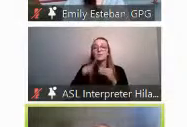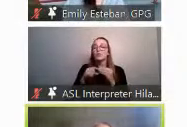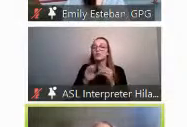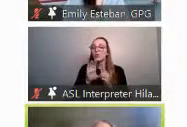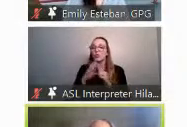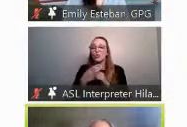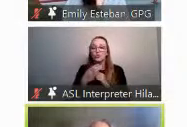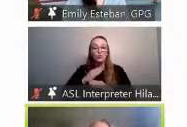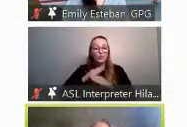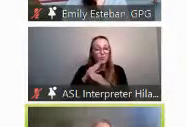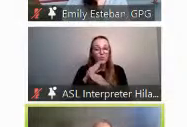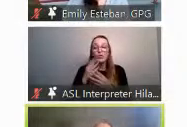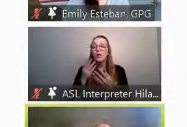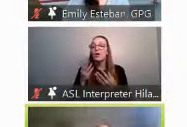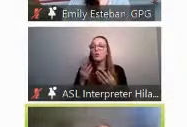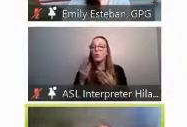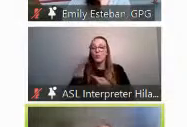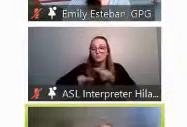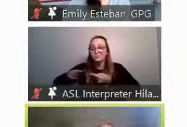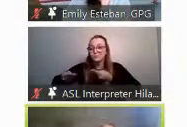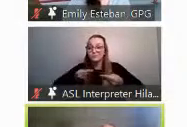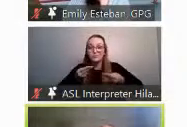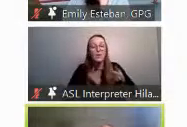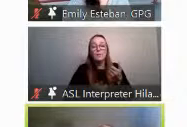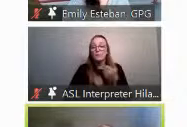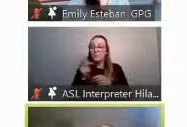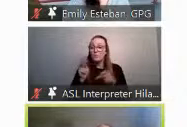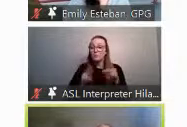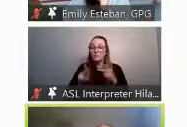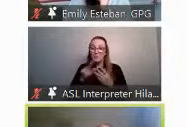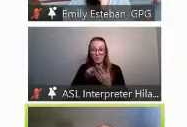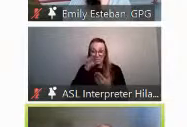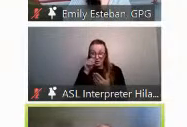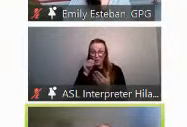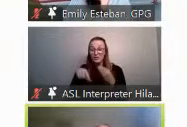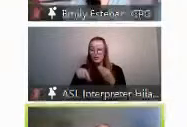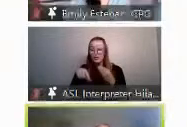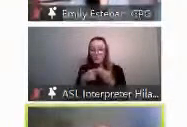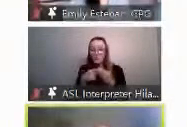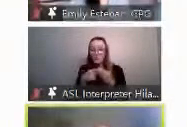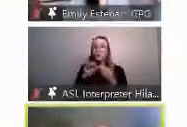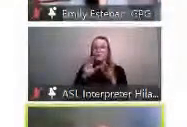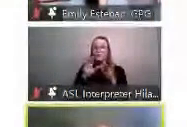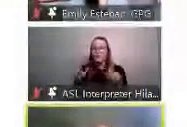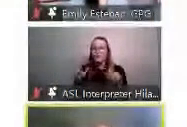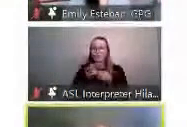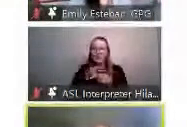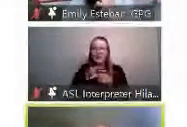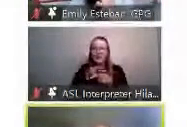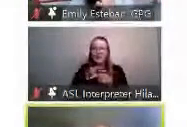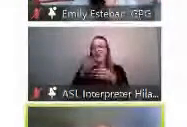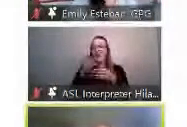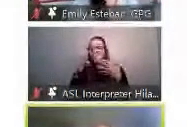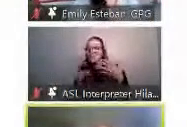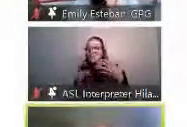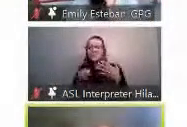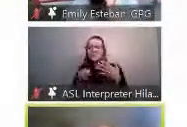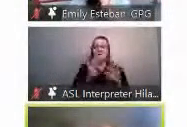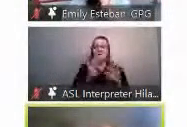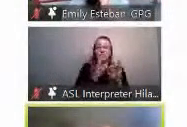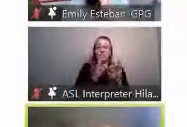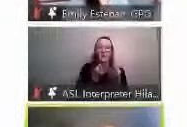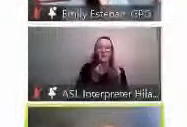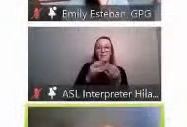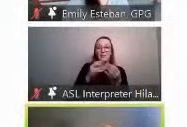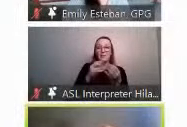Most individuals learn about childcare and preschool options through their family and friends. So how do we really begin to cultivate a